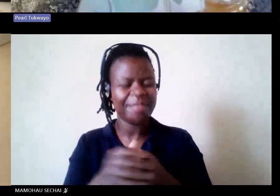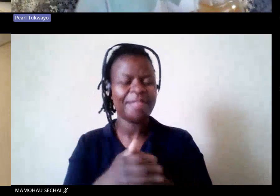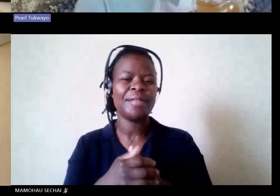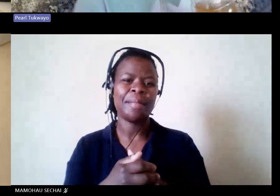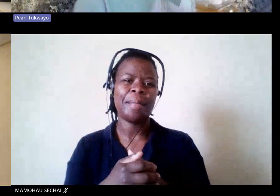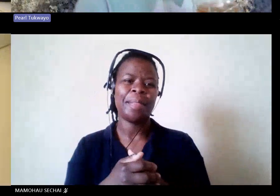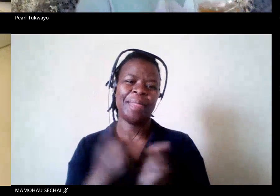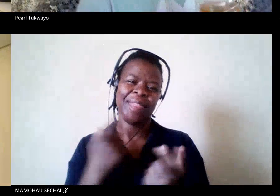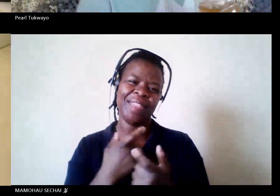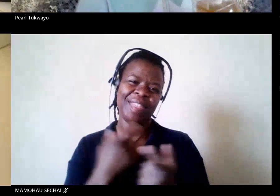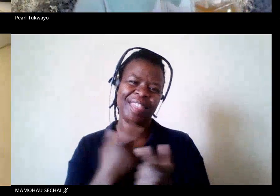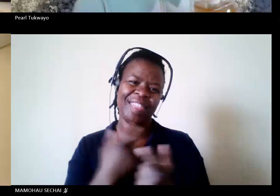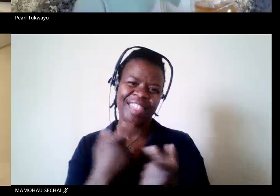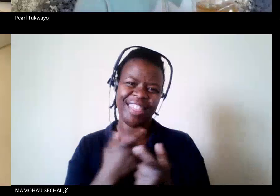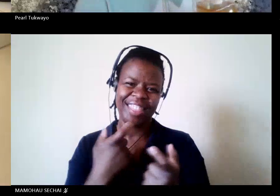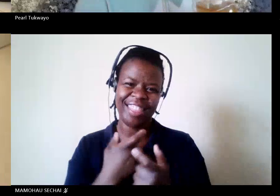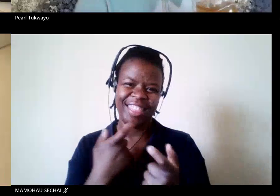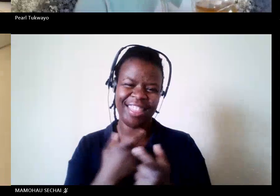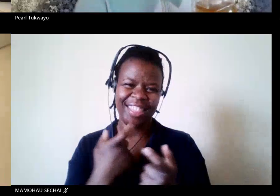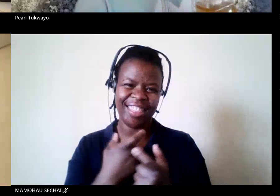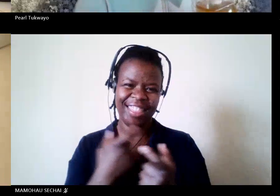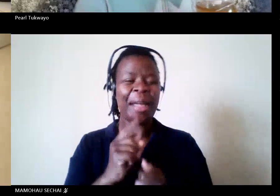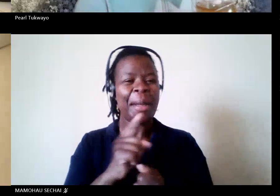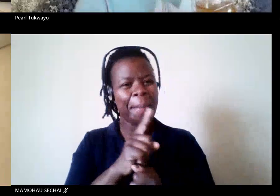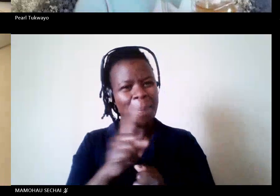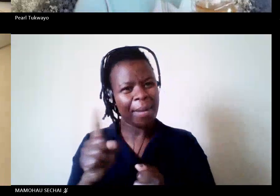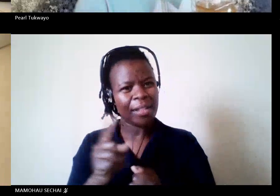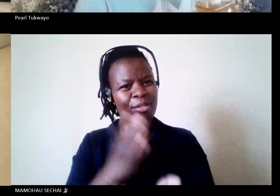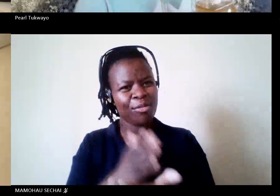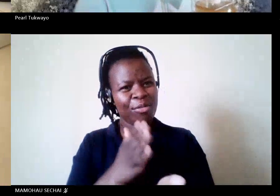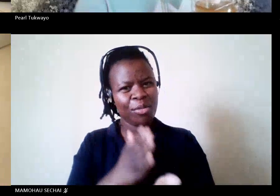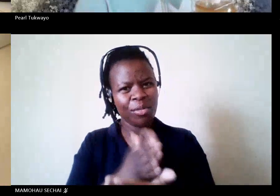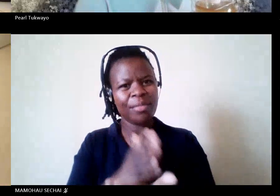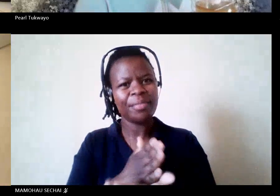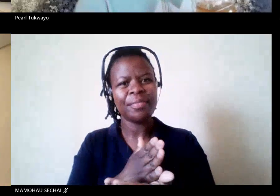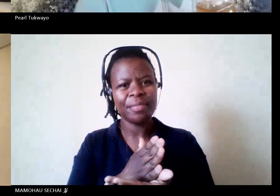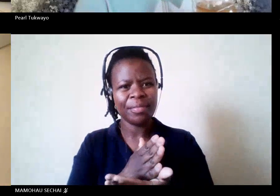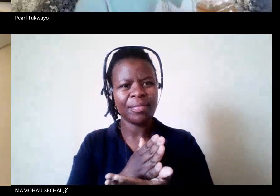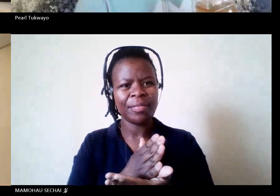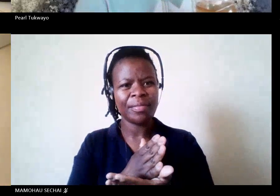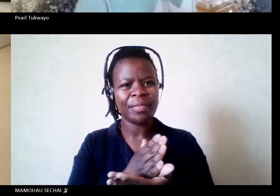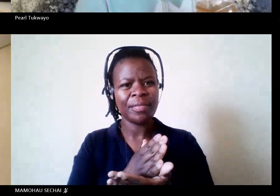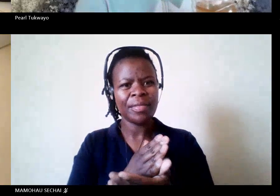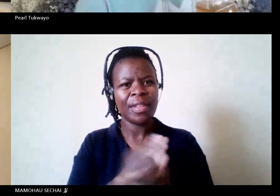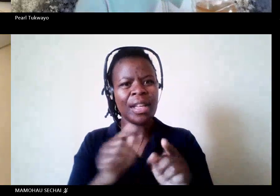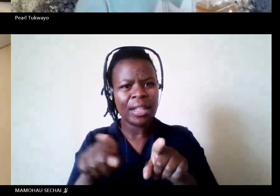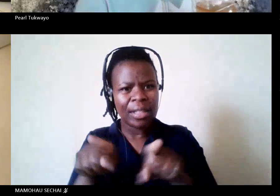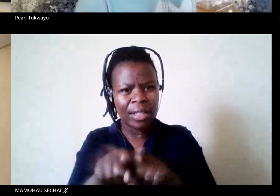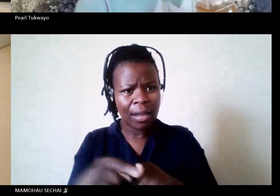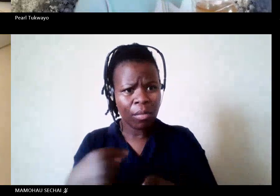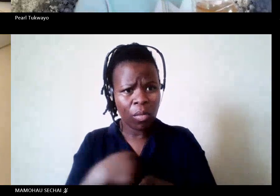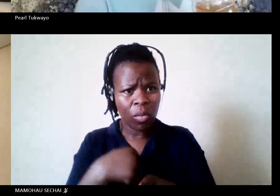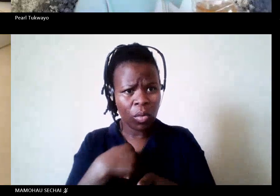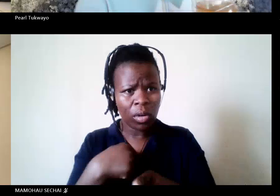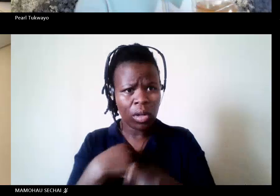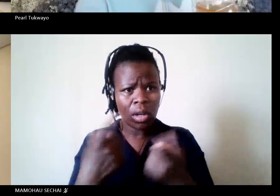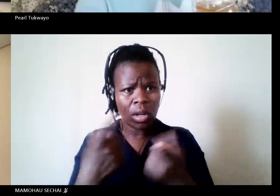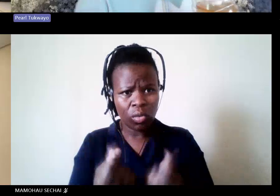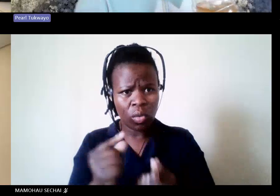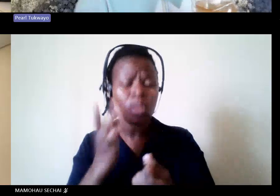just this somebody that taught them, and to me, that's when you see an